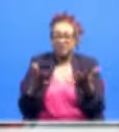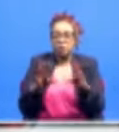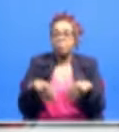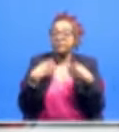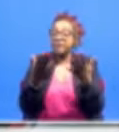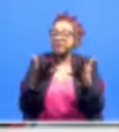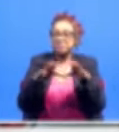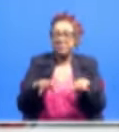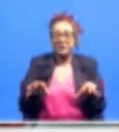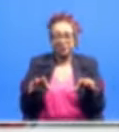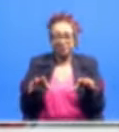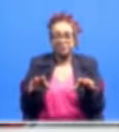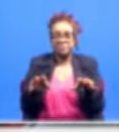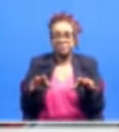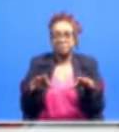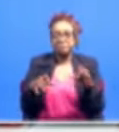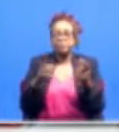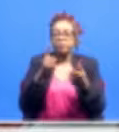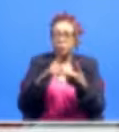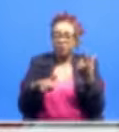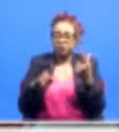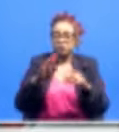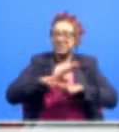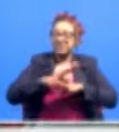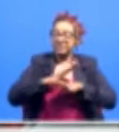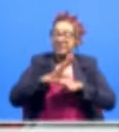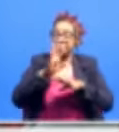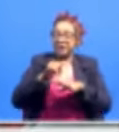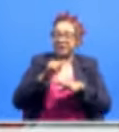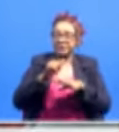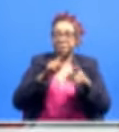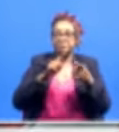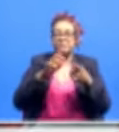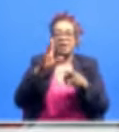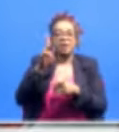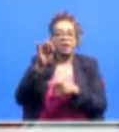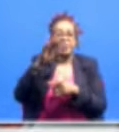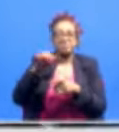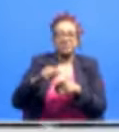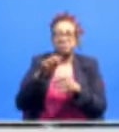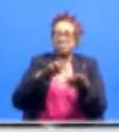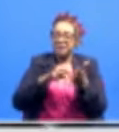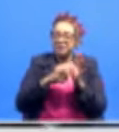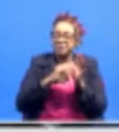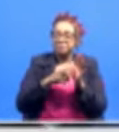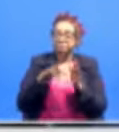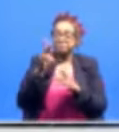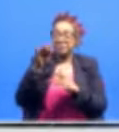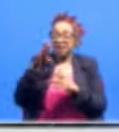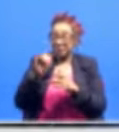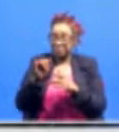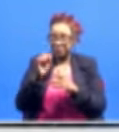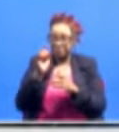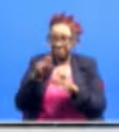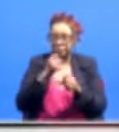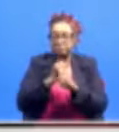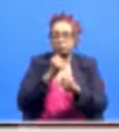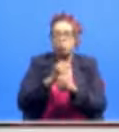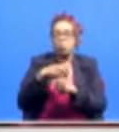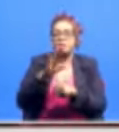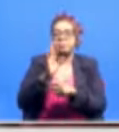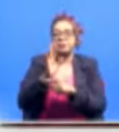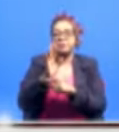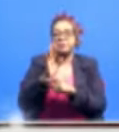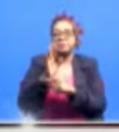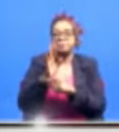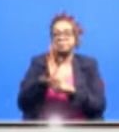market is what was certified by KEBS. So KEBS has also done its work. However, the Senator James Mungaro-led